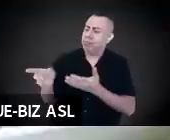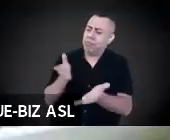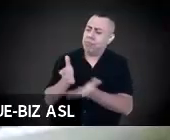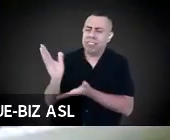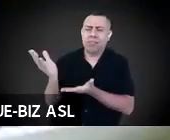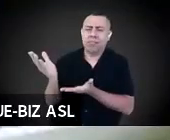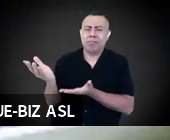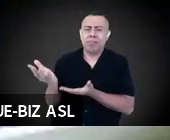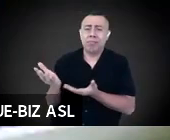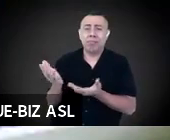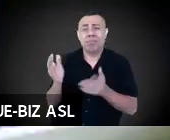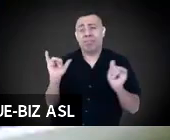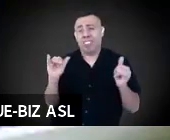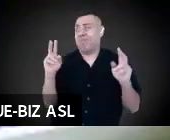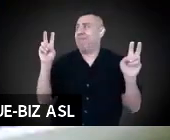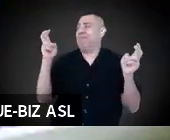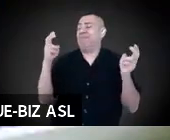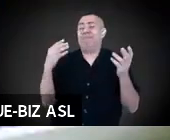Yep.